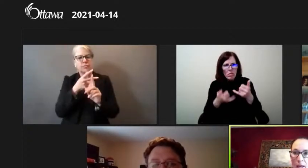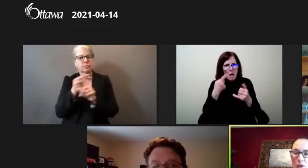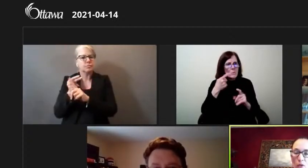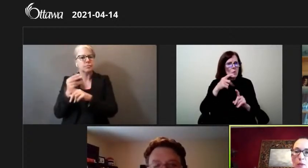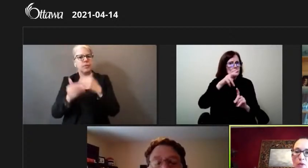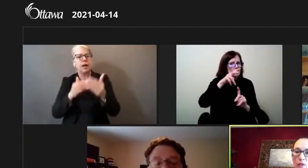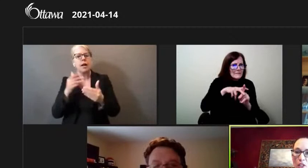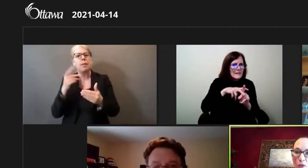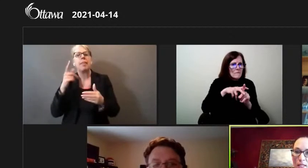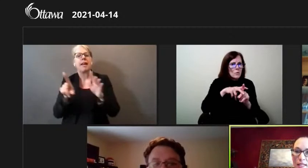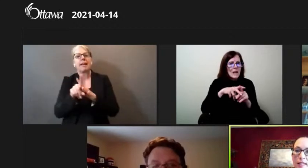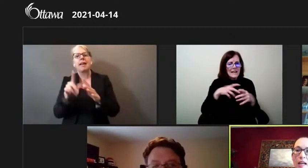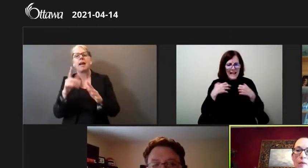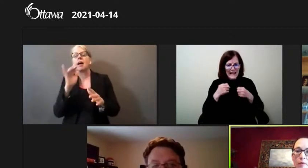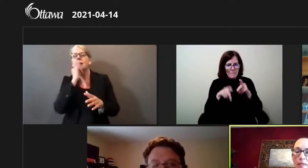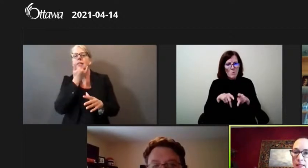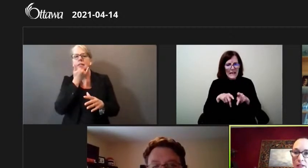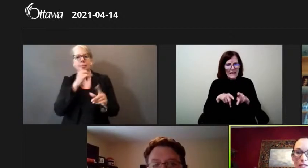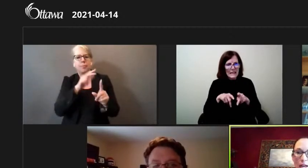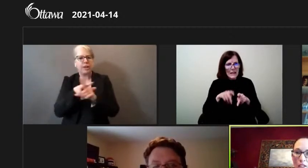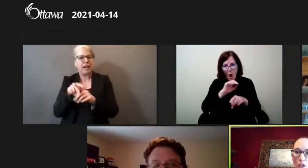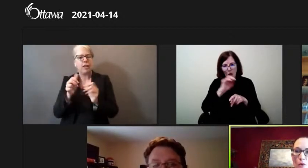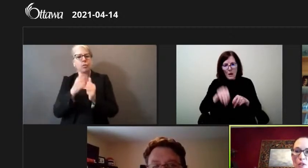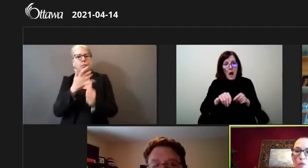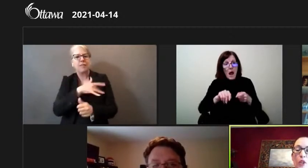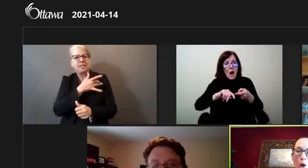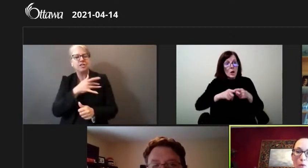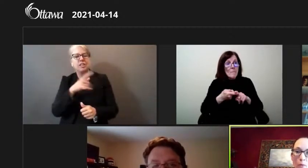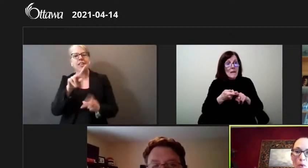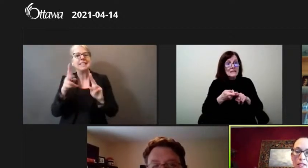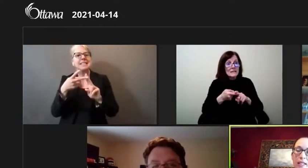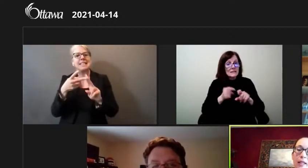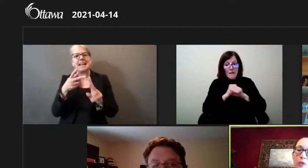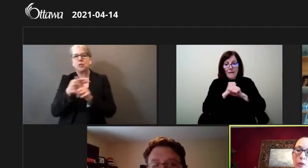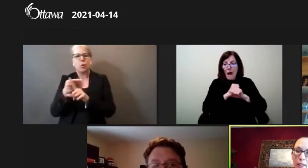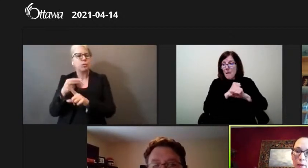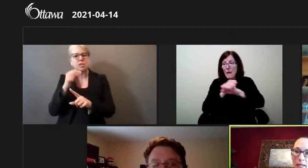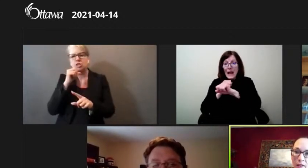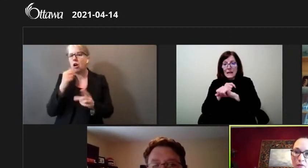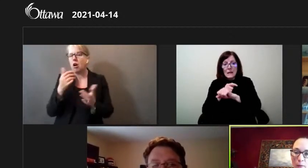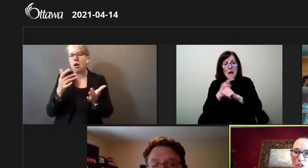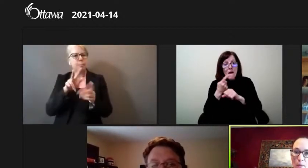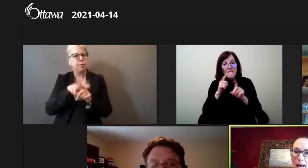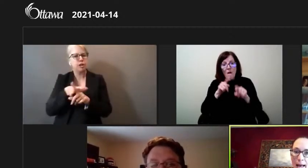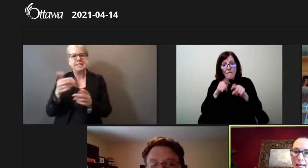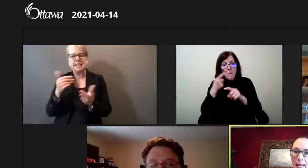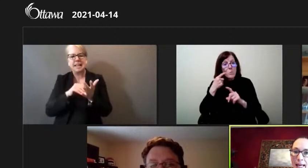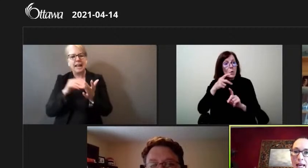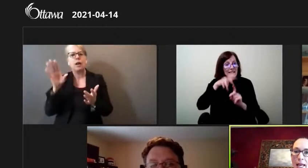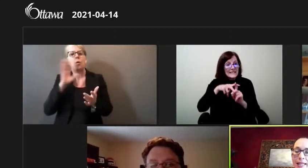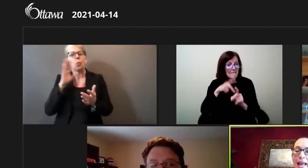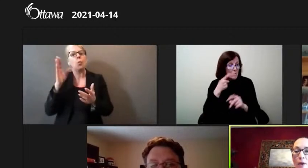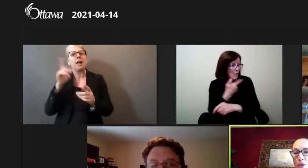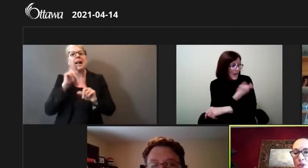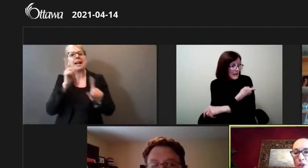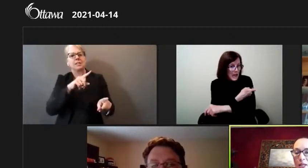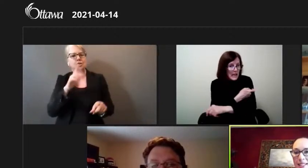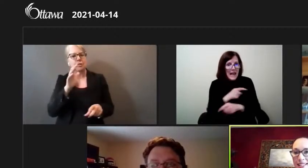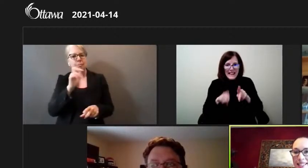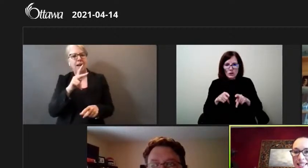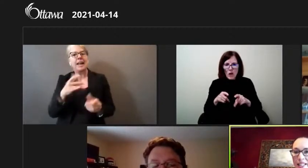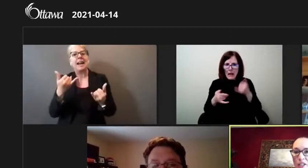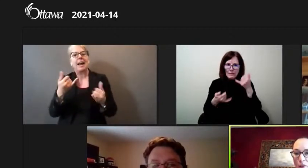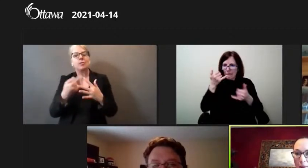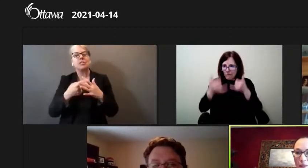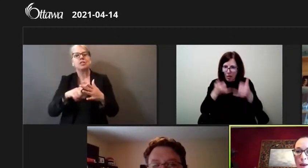booking errors with the provincial system, their second doses were not rebooked and they were told that they would get information back. Now they're starting